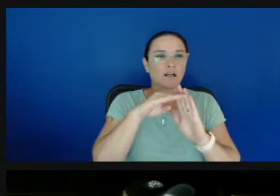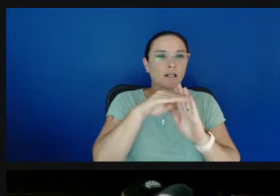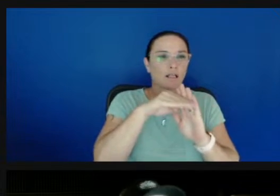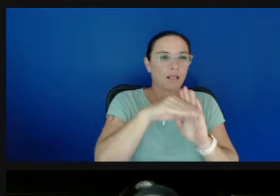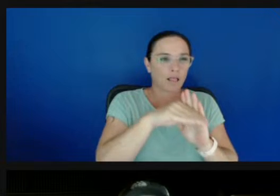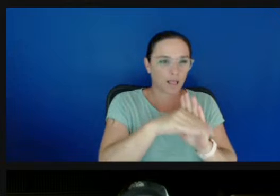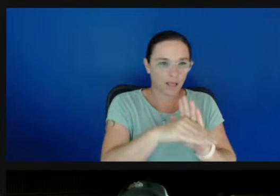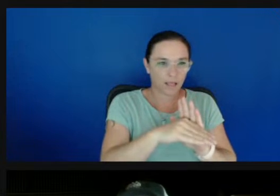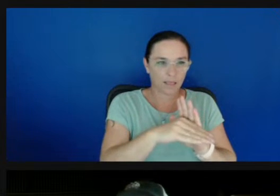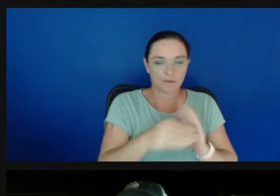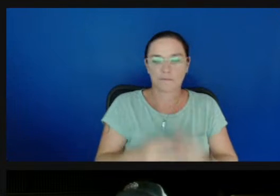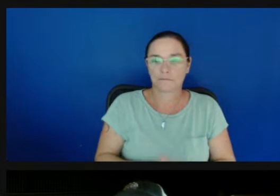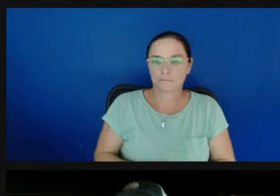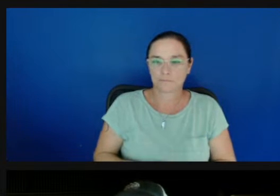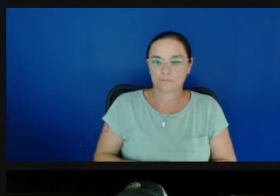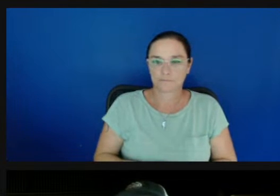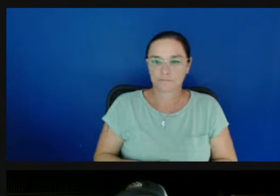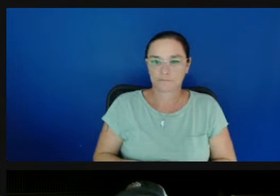amount of noise.